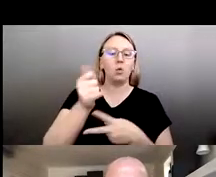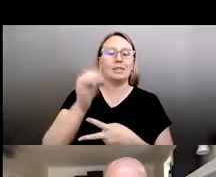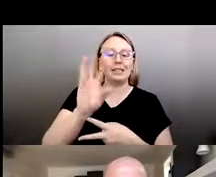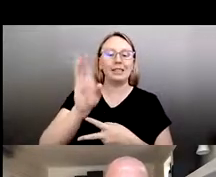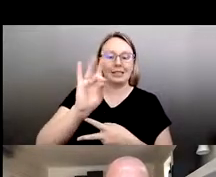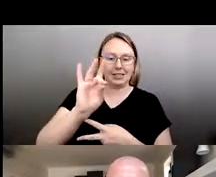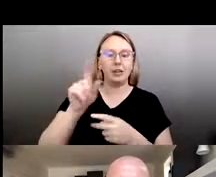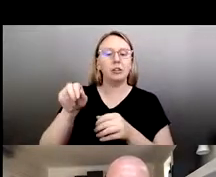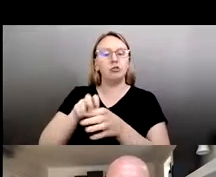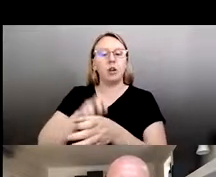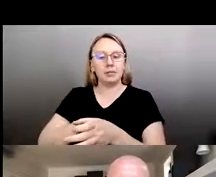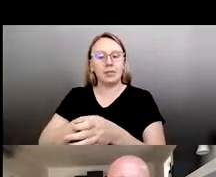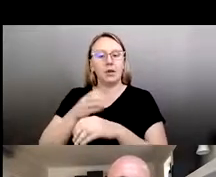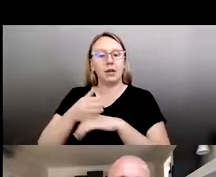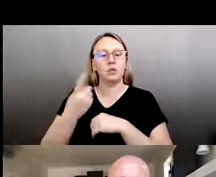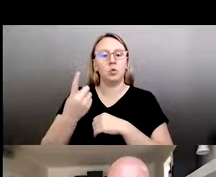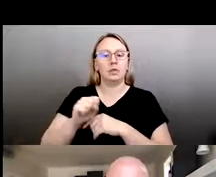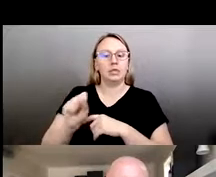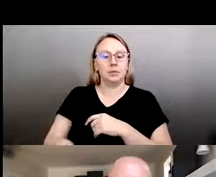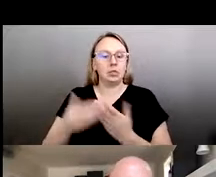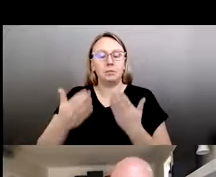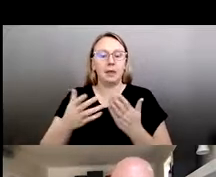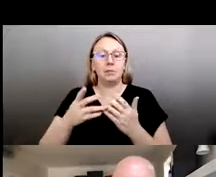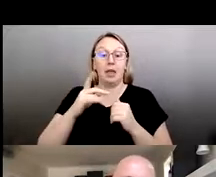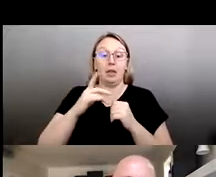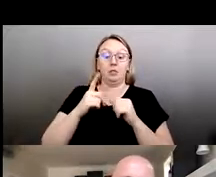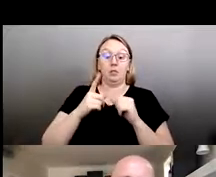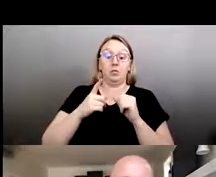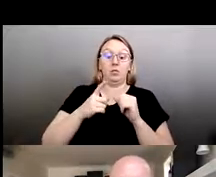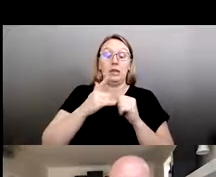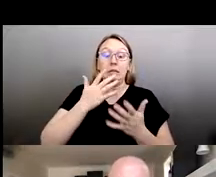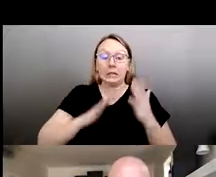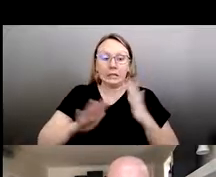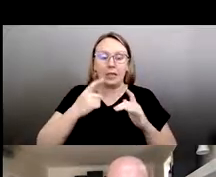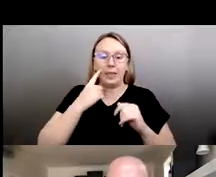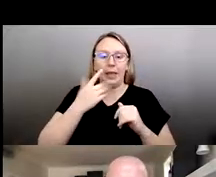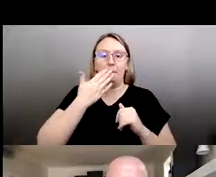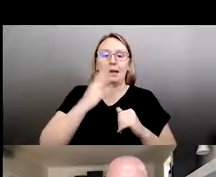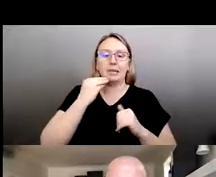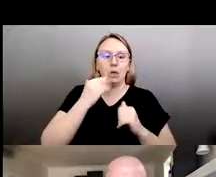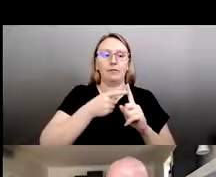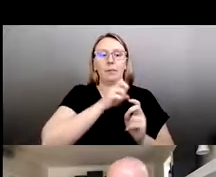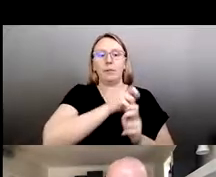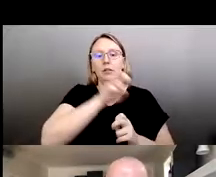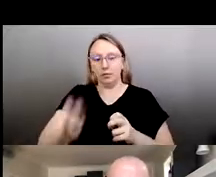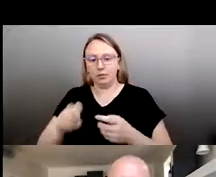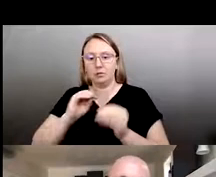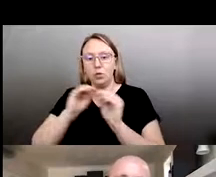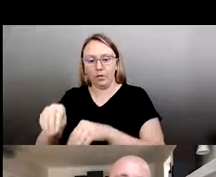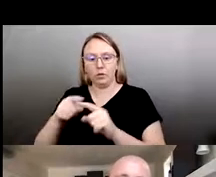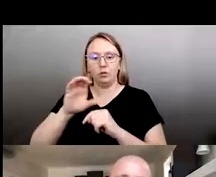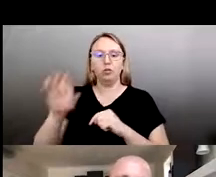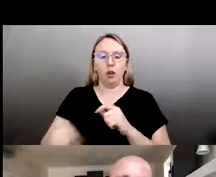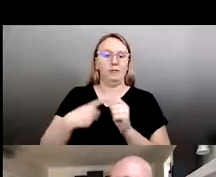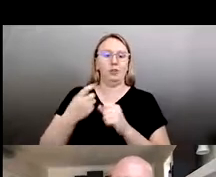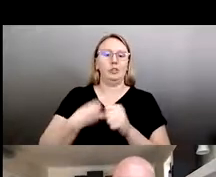had a bad experience transitioning from small town Alabama to the big city. He received a 2-year degree in commercial design from the American Academy of